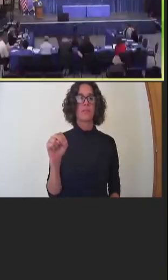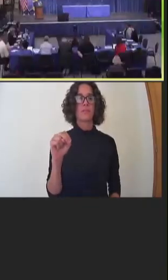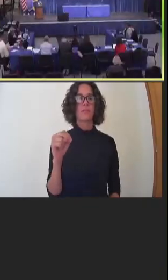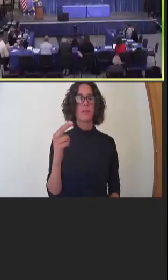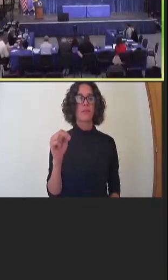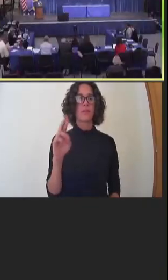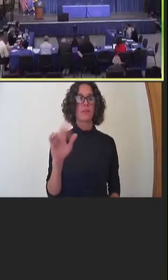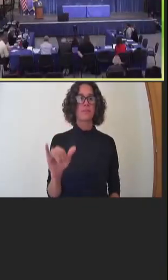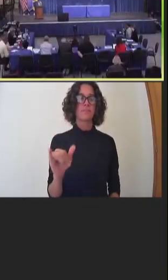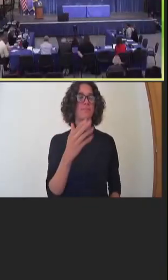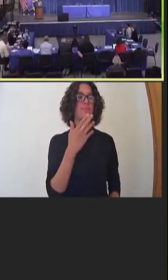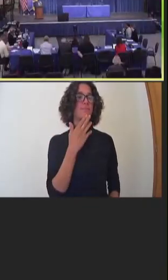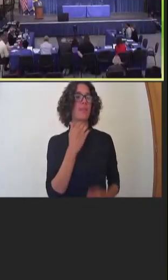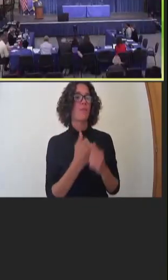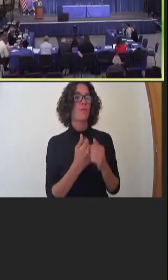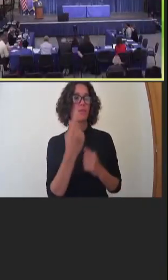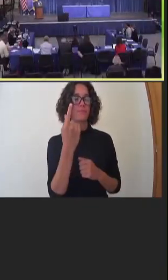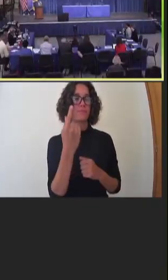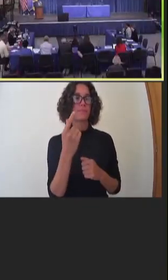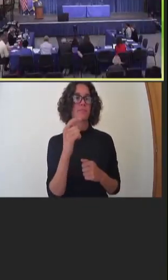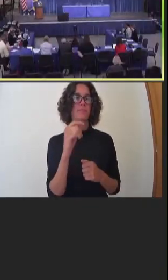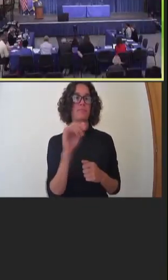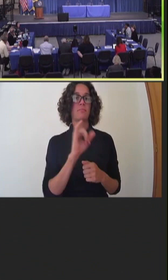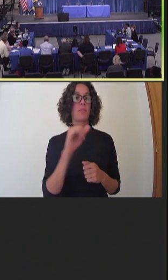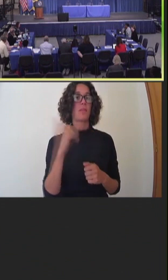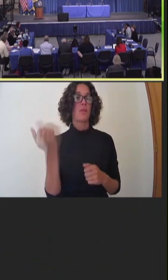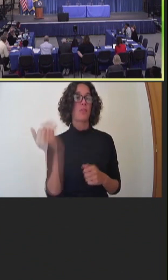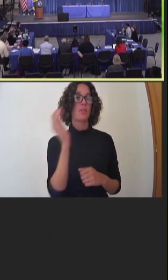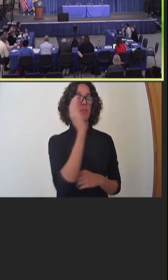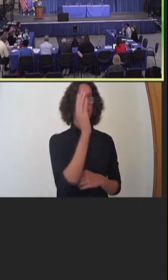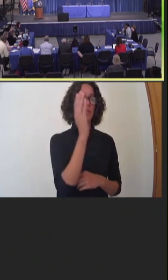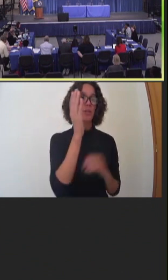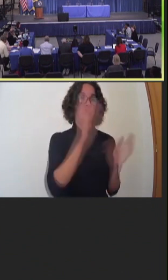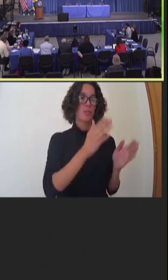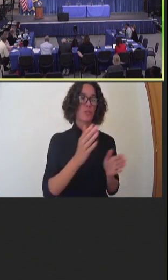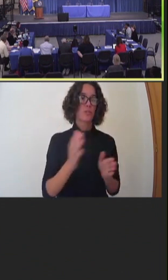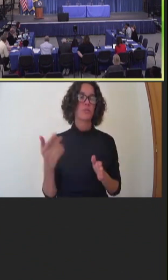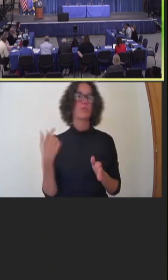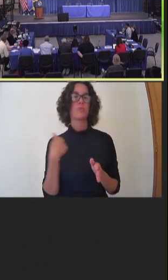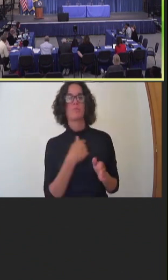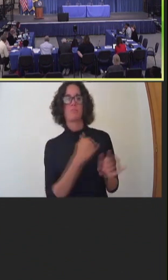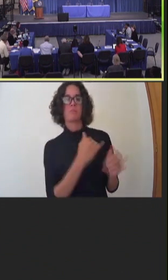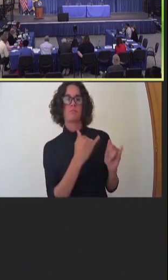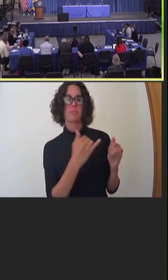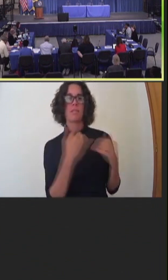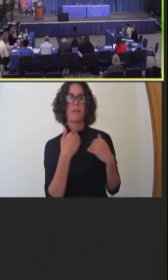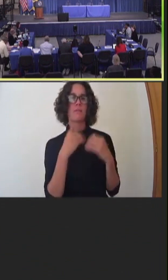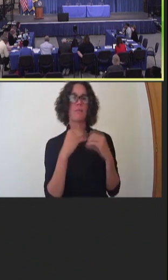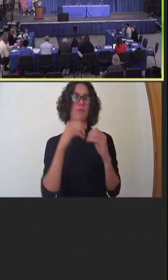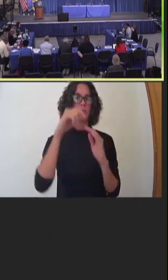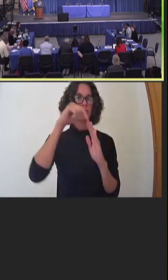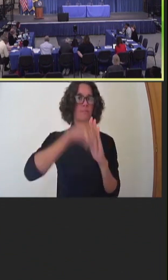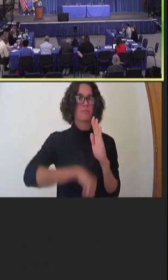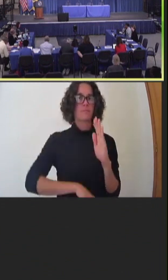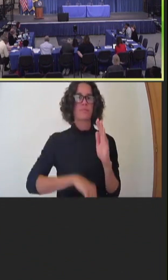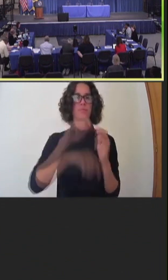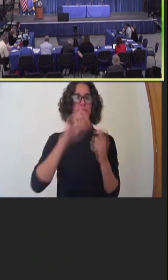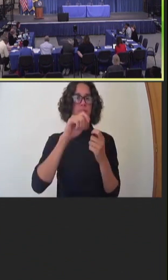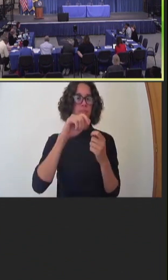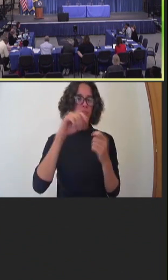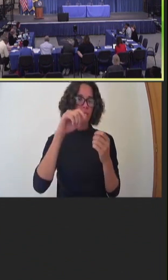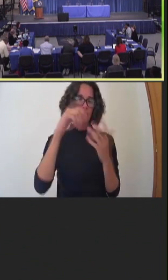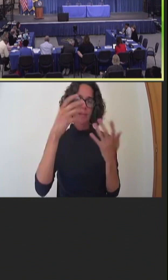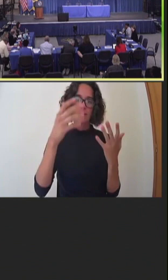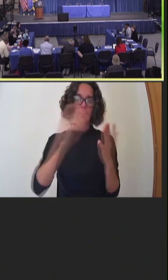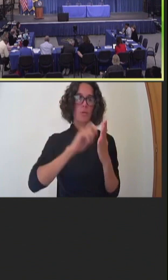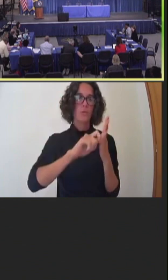everyone. Like others, we have a more detailed written report if you would like to refer to that, but just for a few